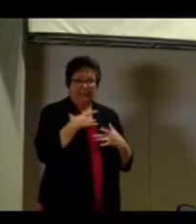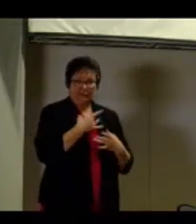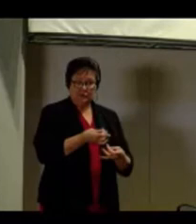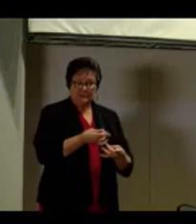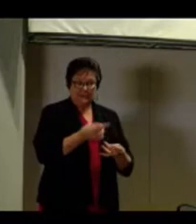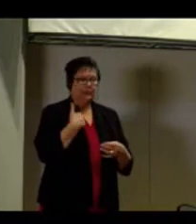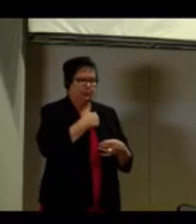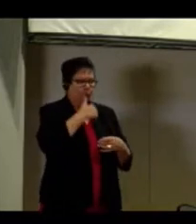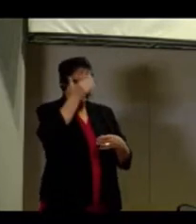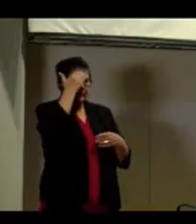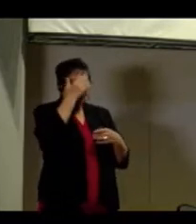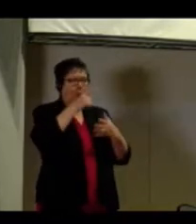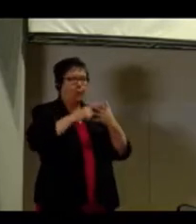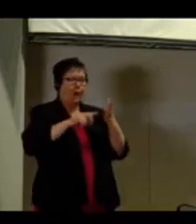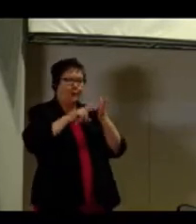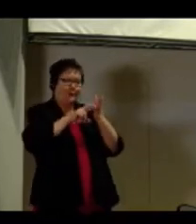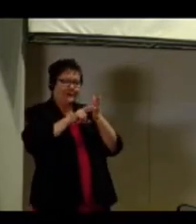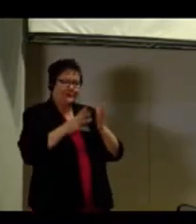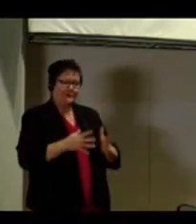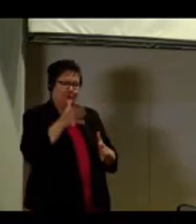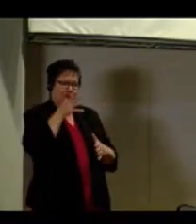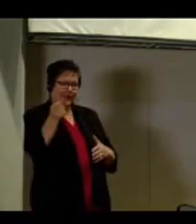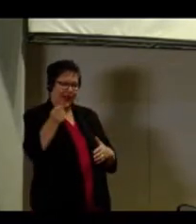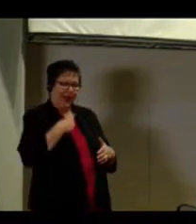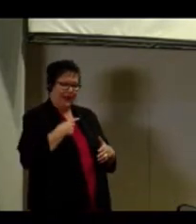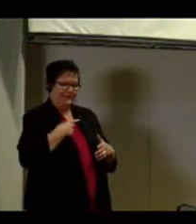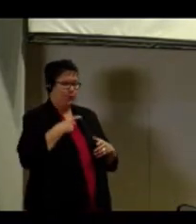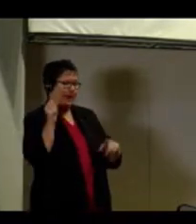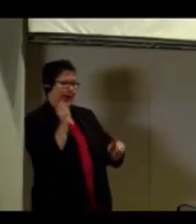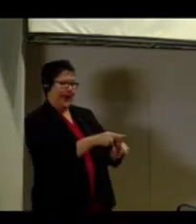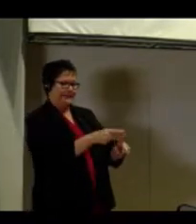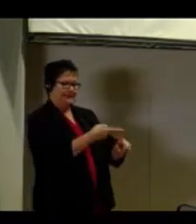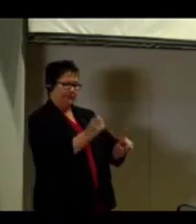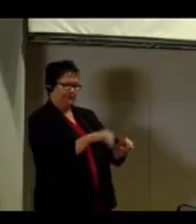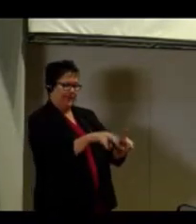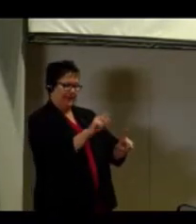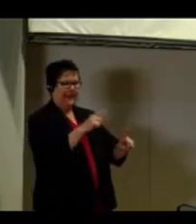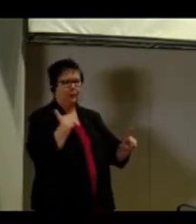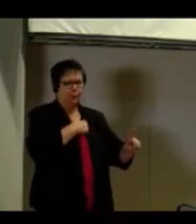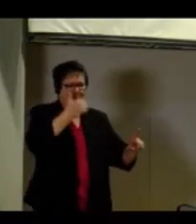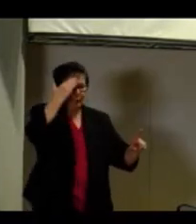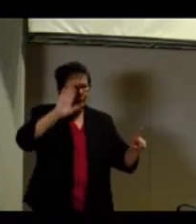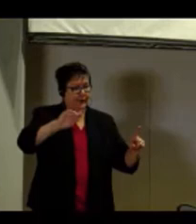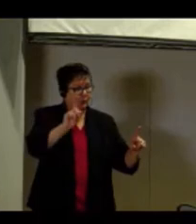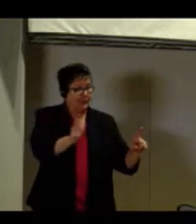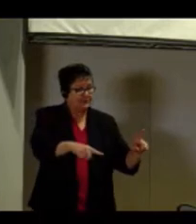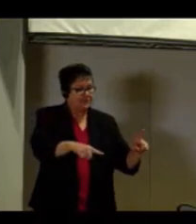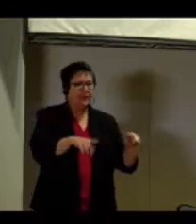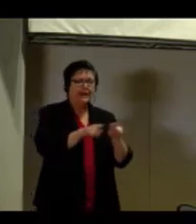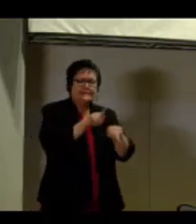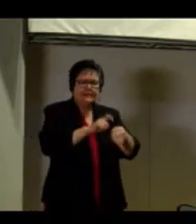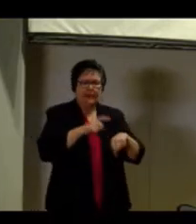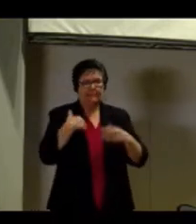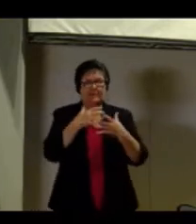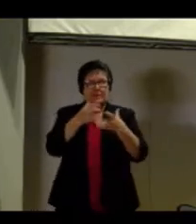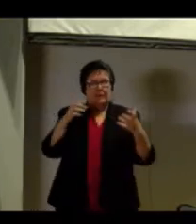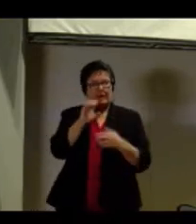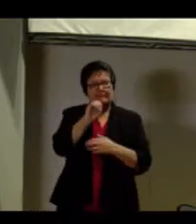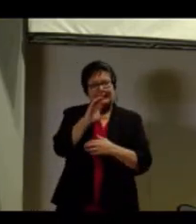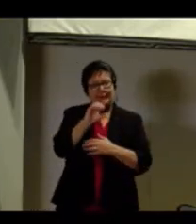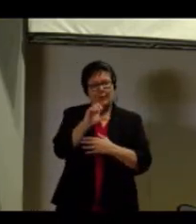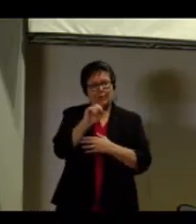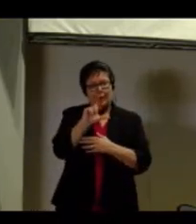that researchers are going to want to ask of that data. On the other hand, there's a huge amount of ecological